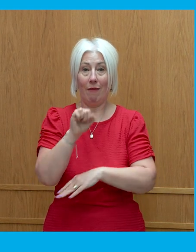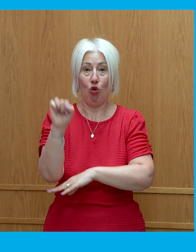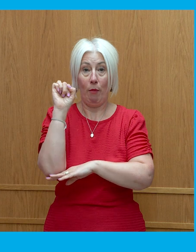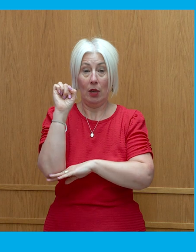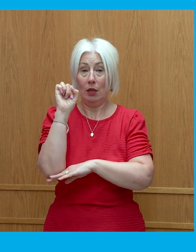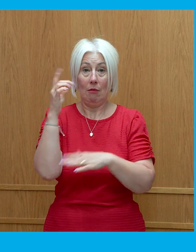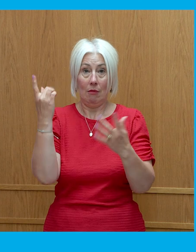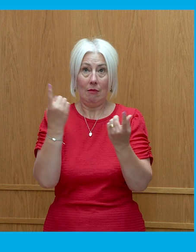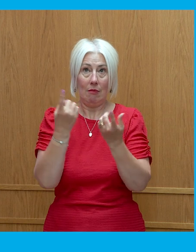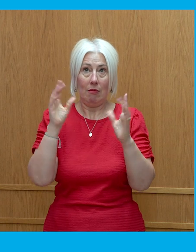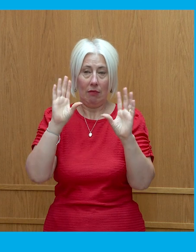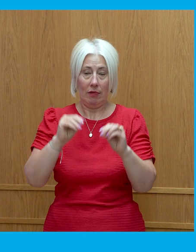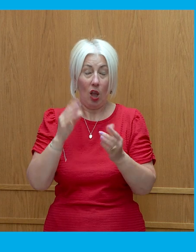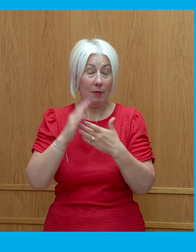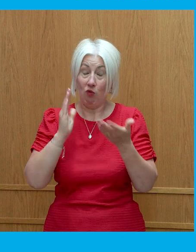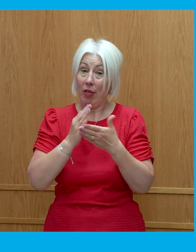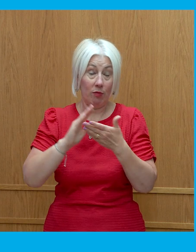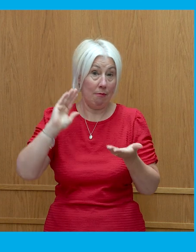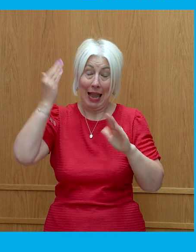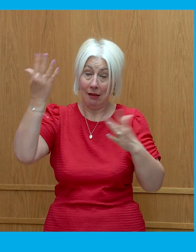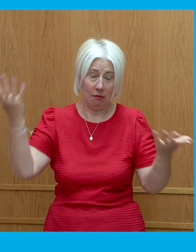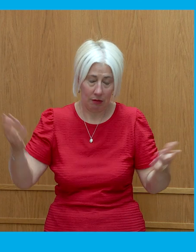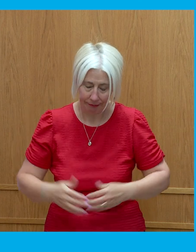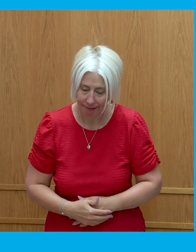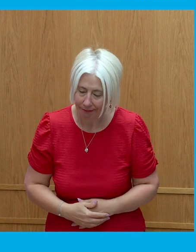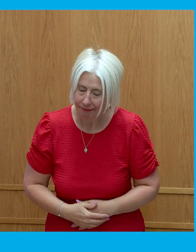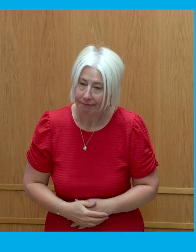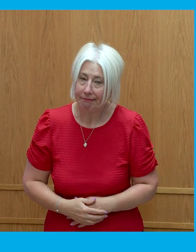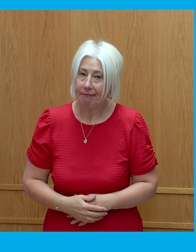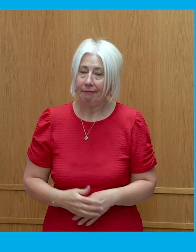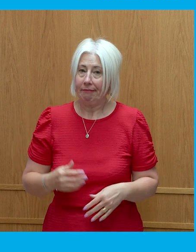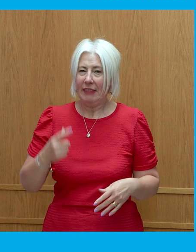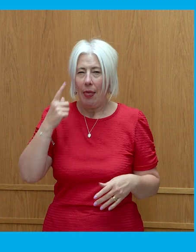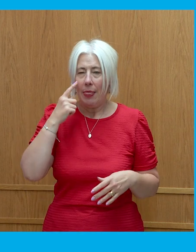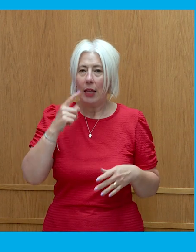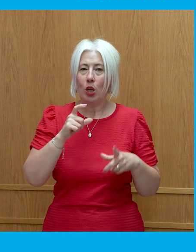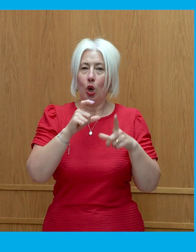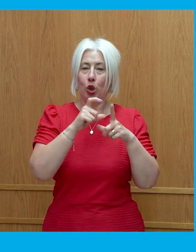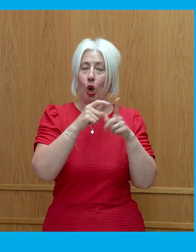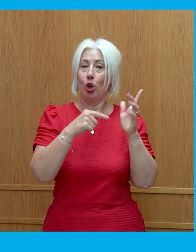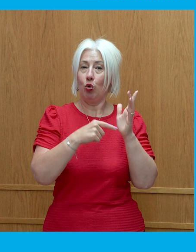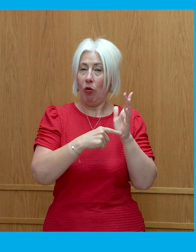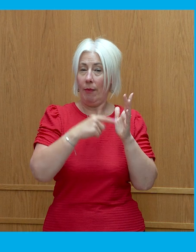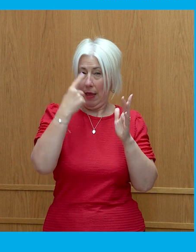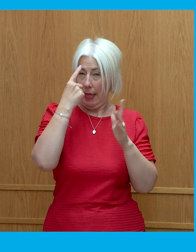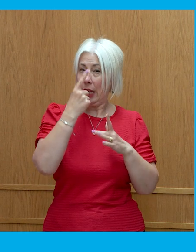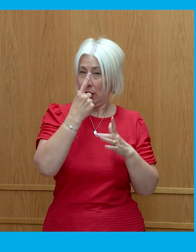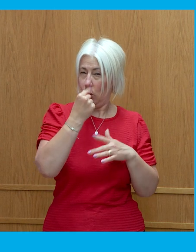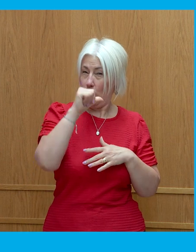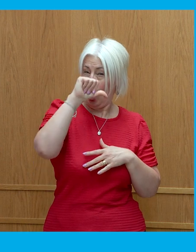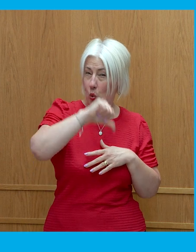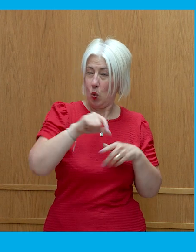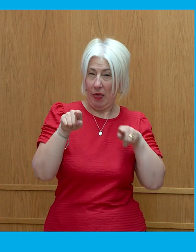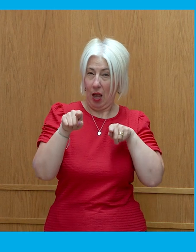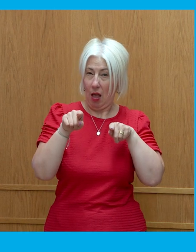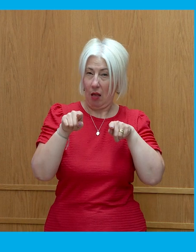Wall. I mean, it's been pretty crazy. I do think it is Trump's race to lose at this point. I